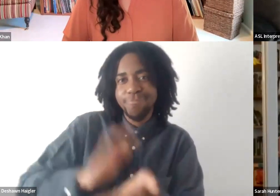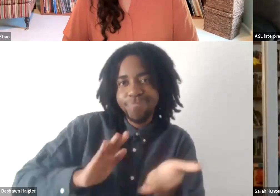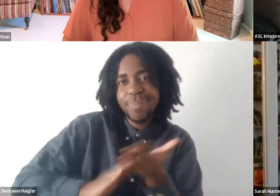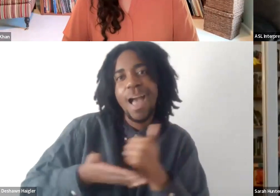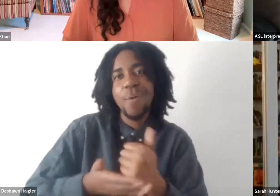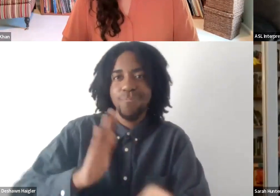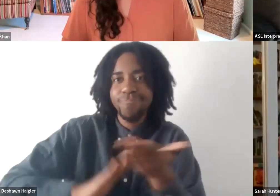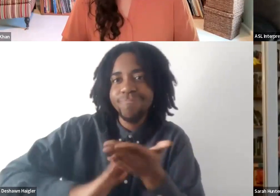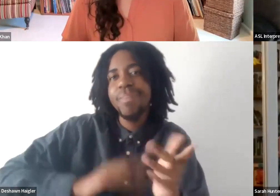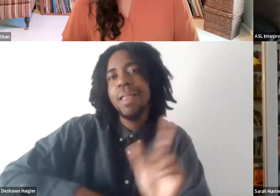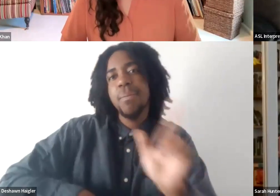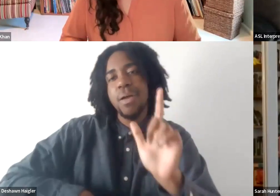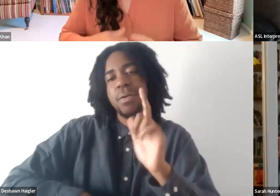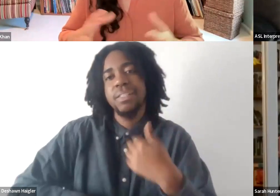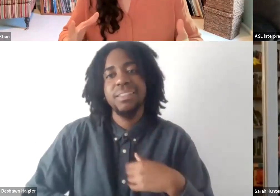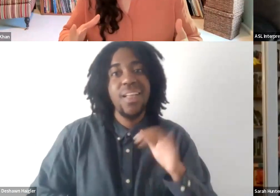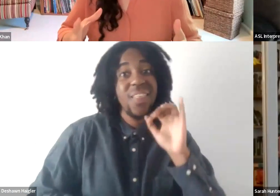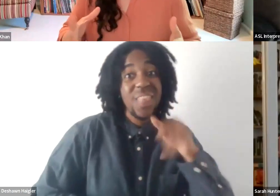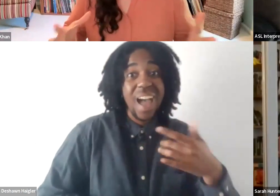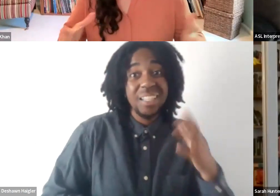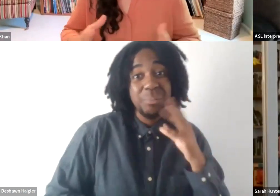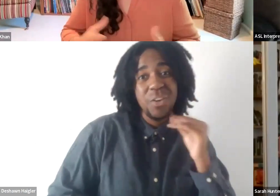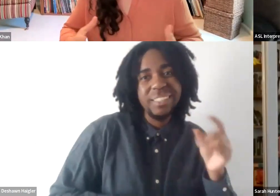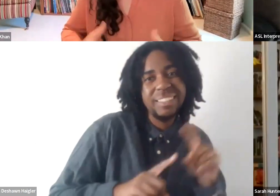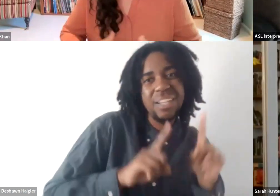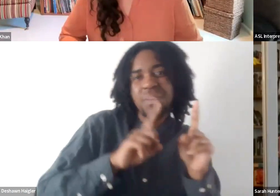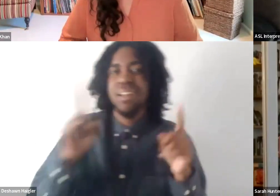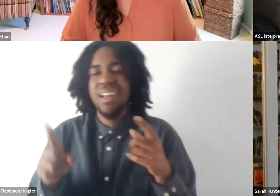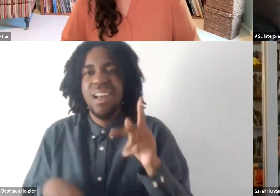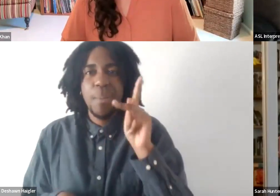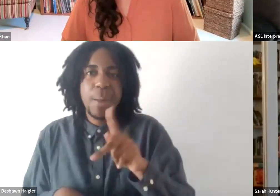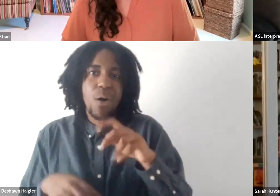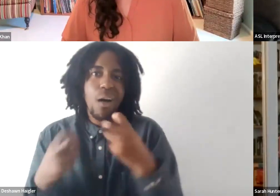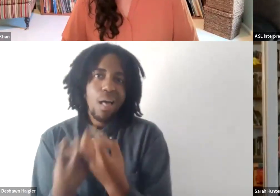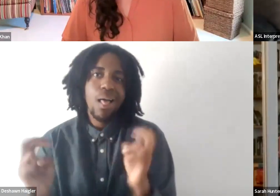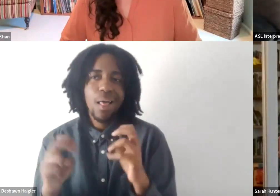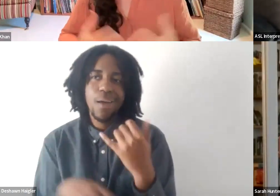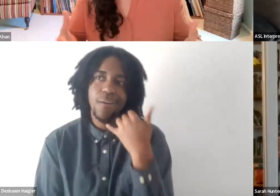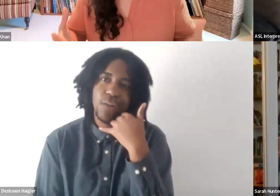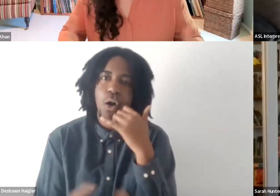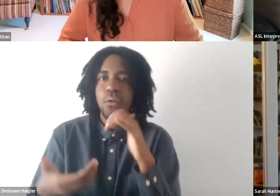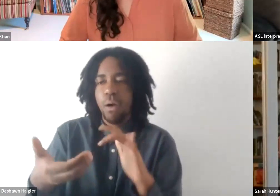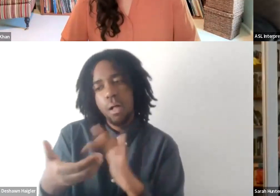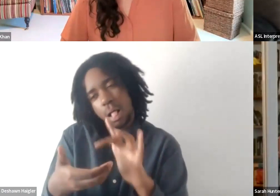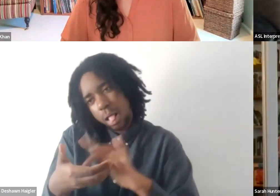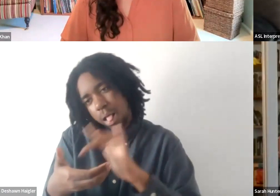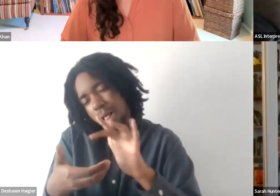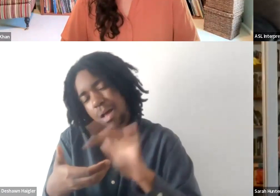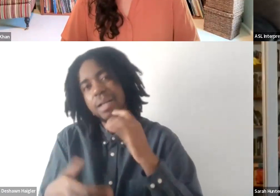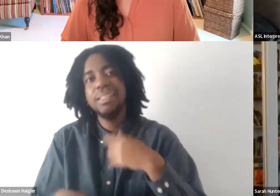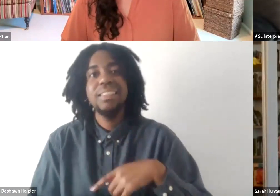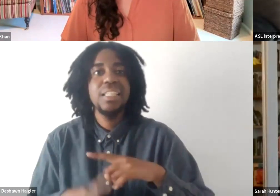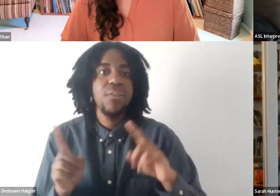room with a bunch of people on their phones, right? It's just not the same. It's not the same energy that you get from people immersed in books.